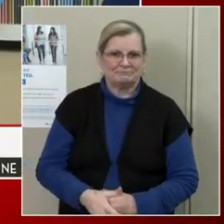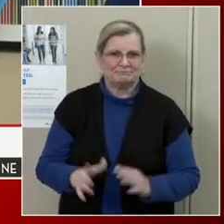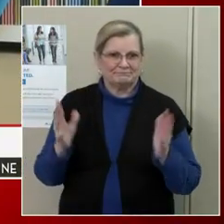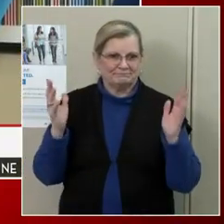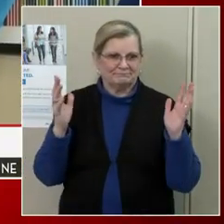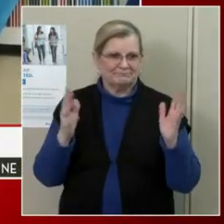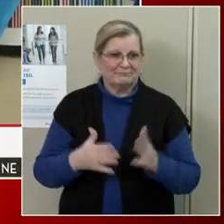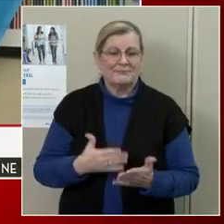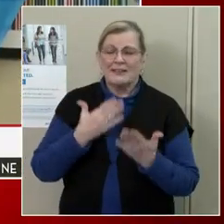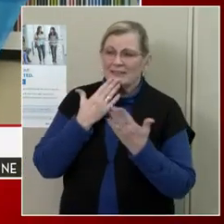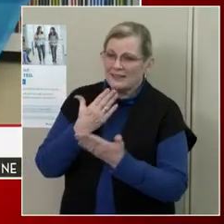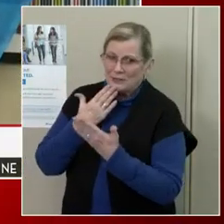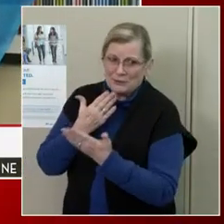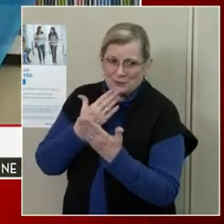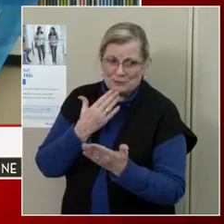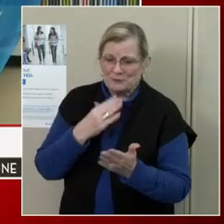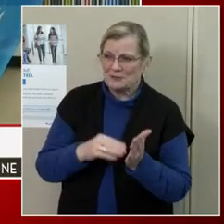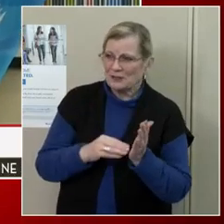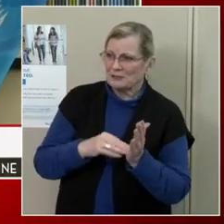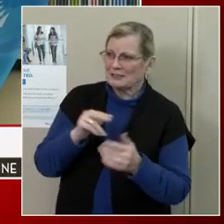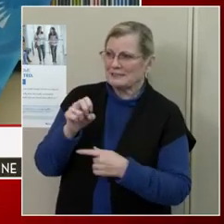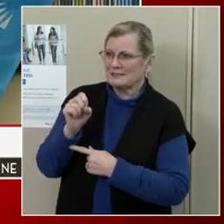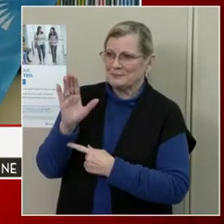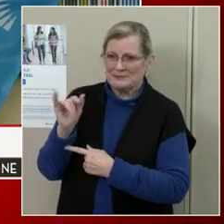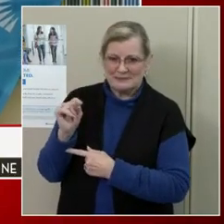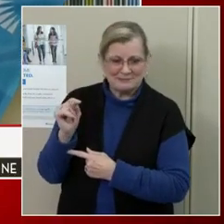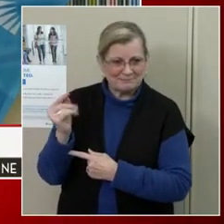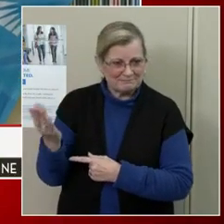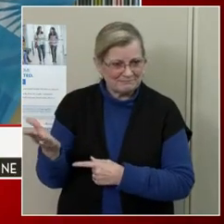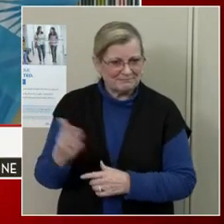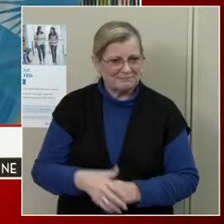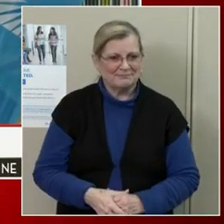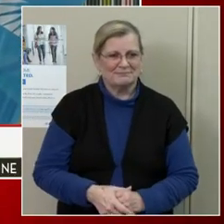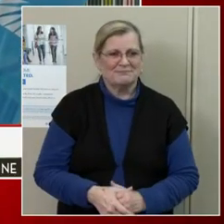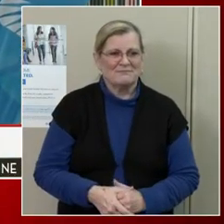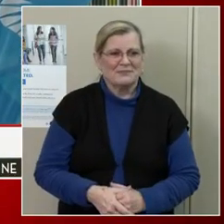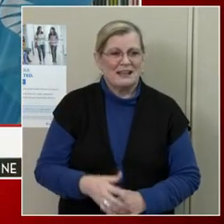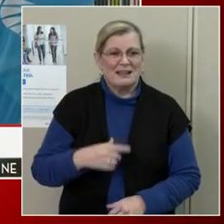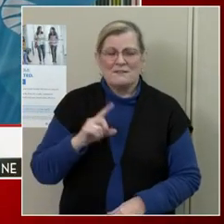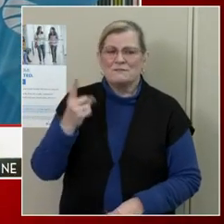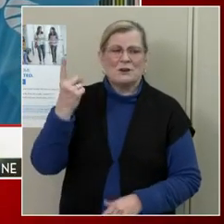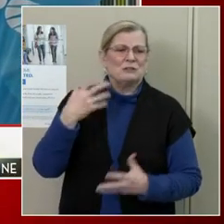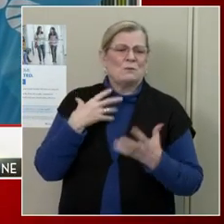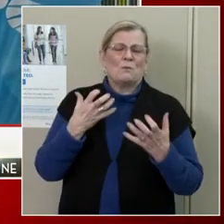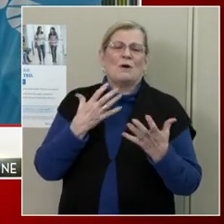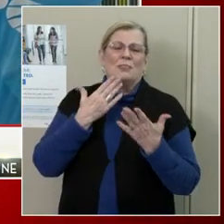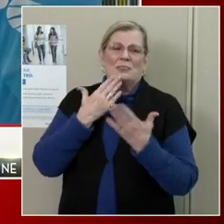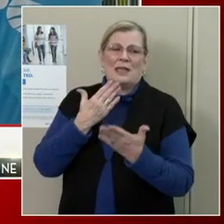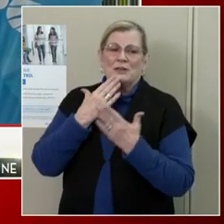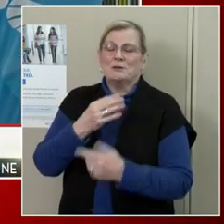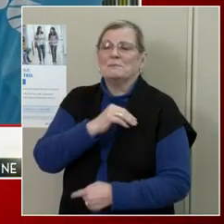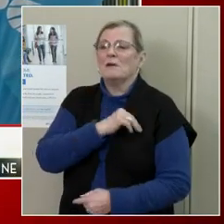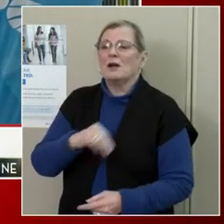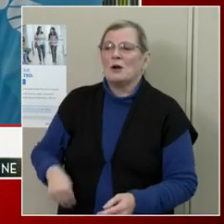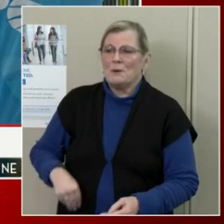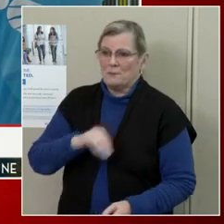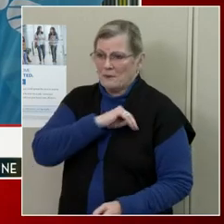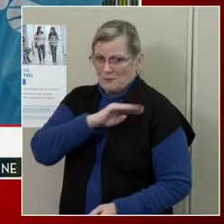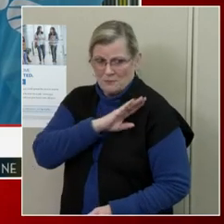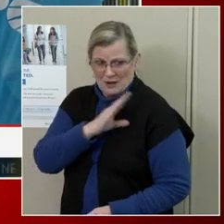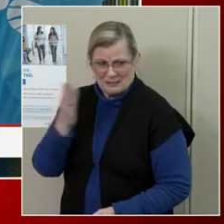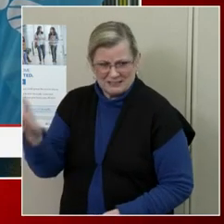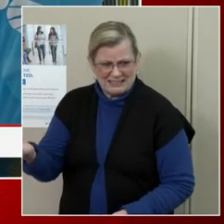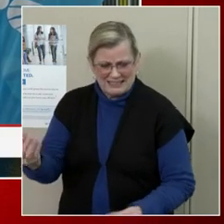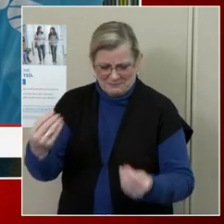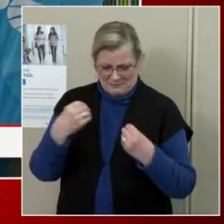Thank you, Dr. Nesbitt. First, I'd like to start out by saying thank you to the mayor for giving me the opportunity to be the